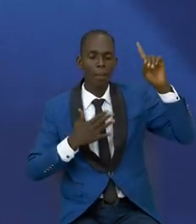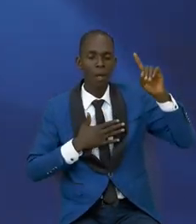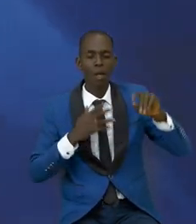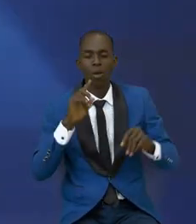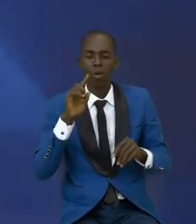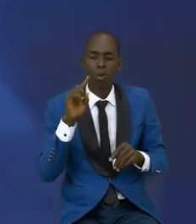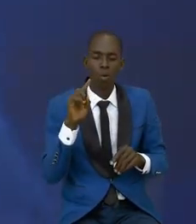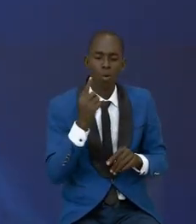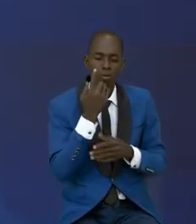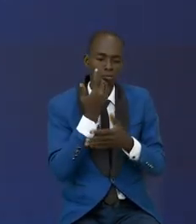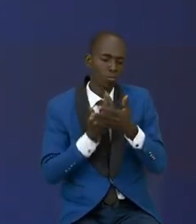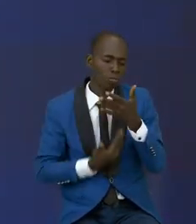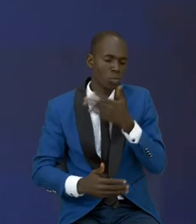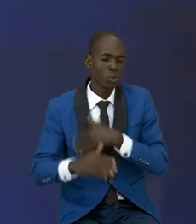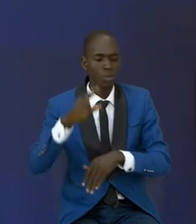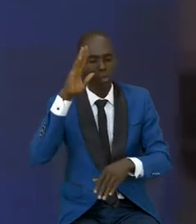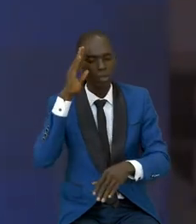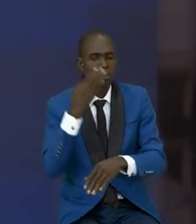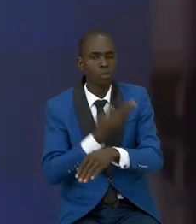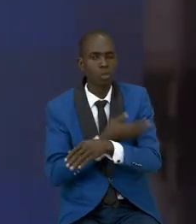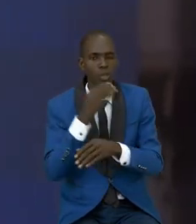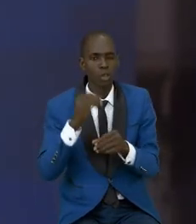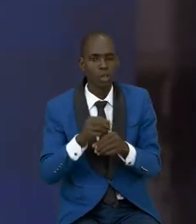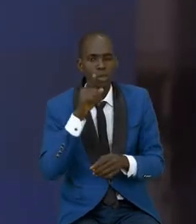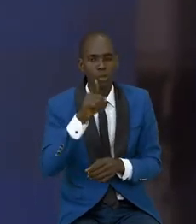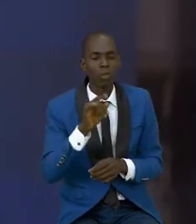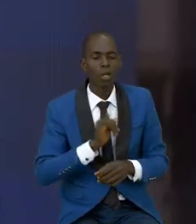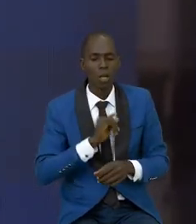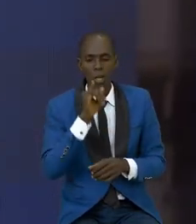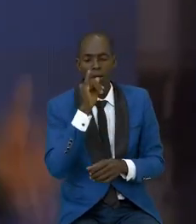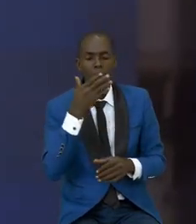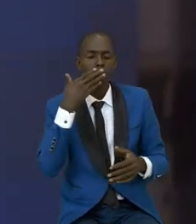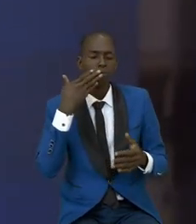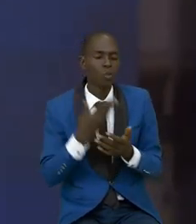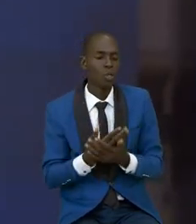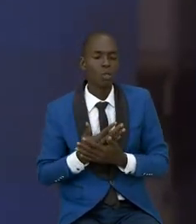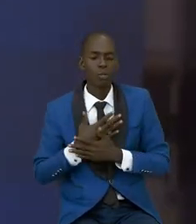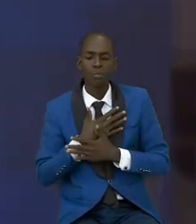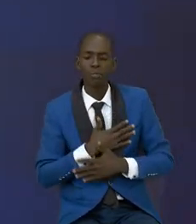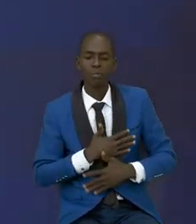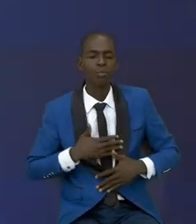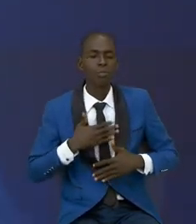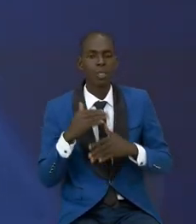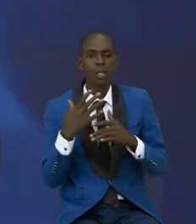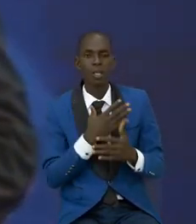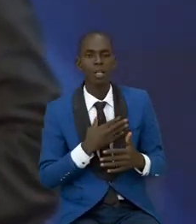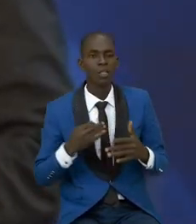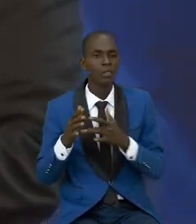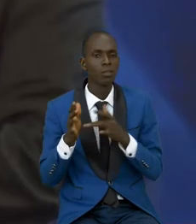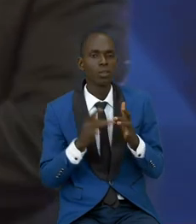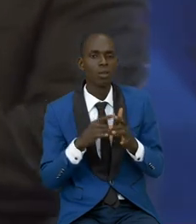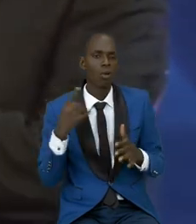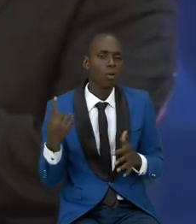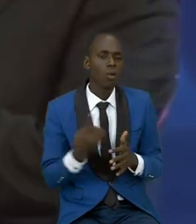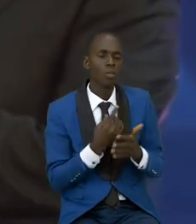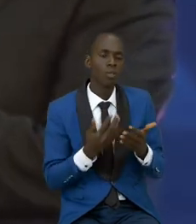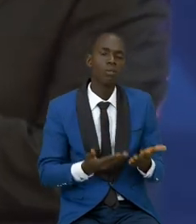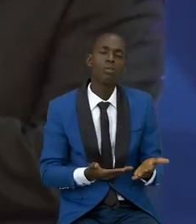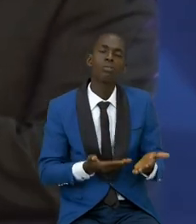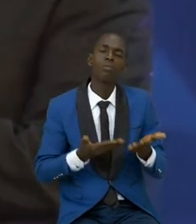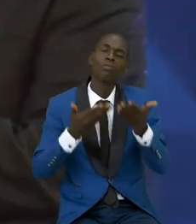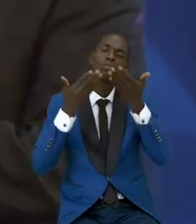begotten son. In you I am well pleased. And Jesus always lifted up his eyes